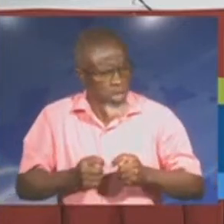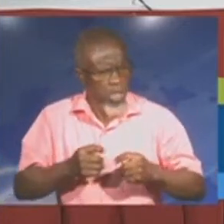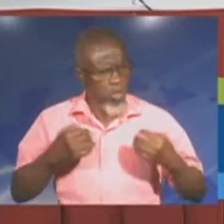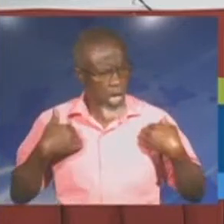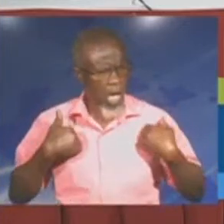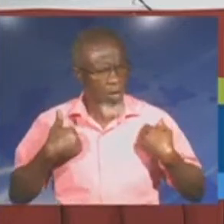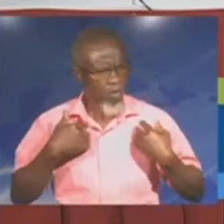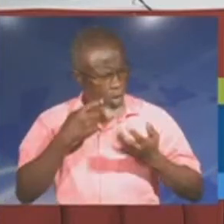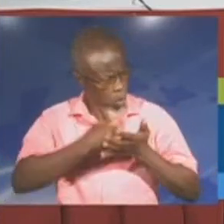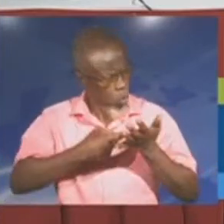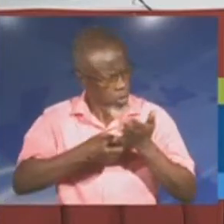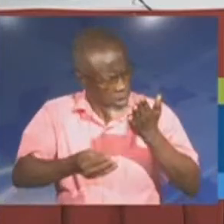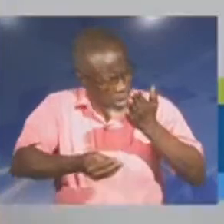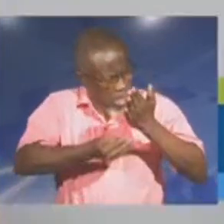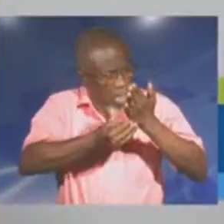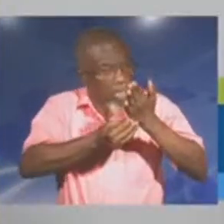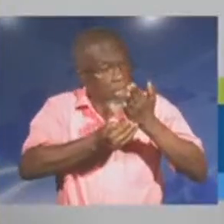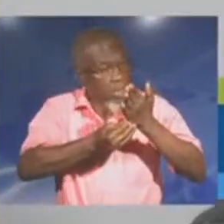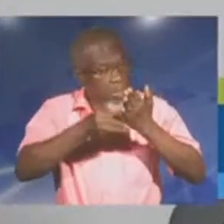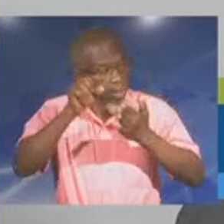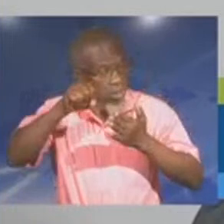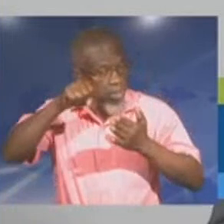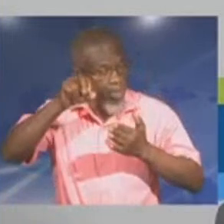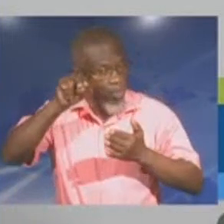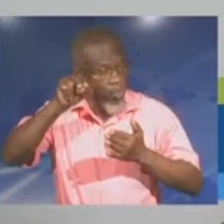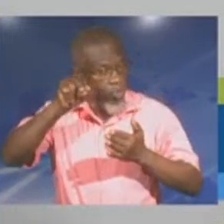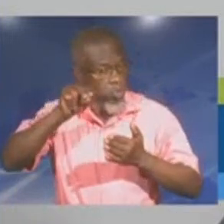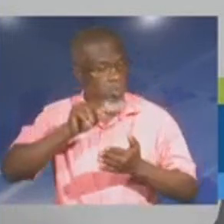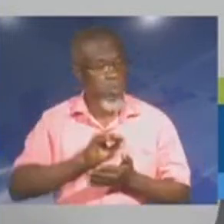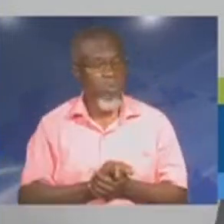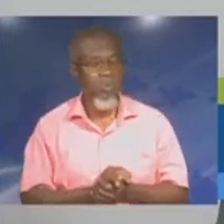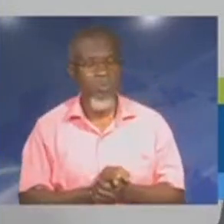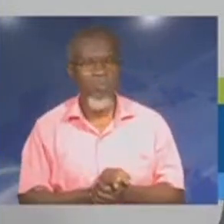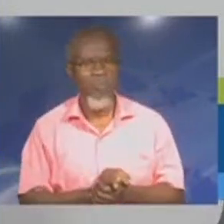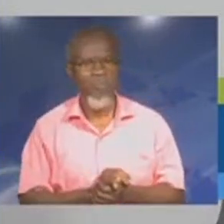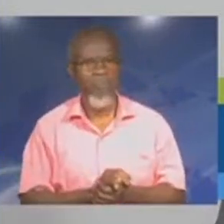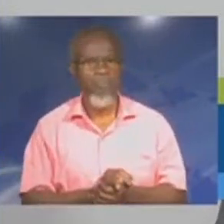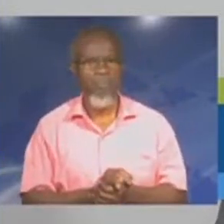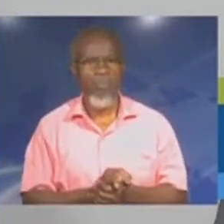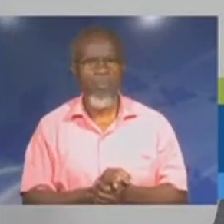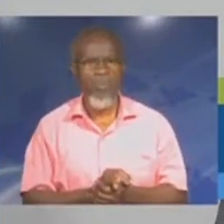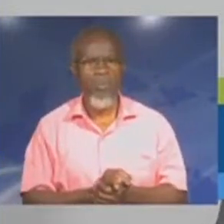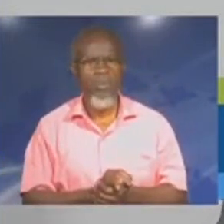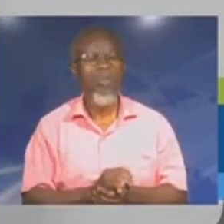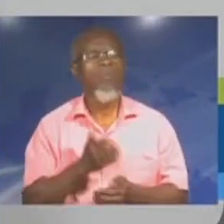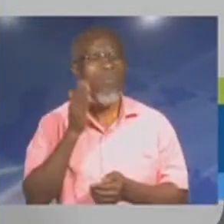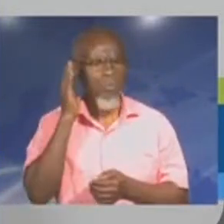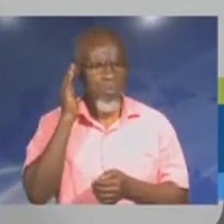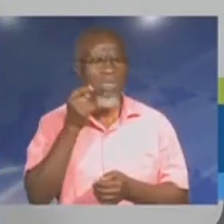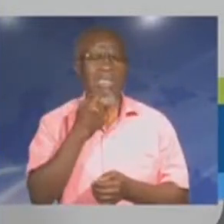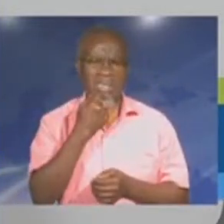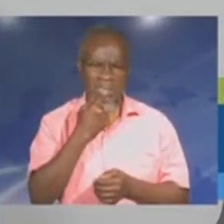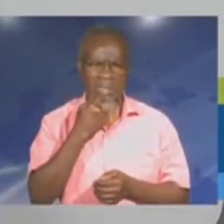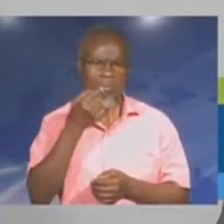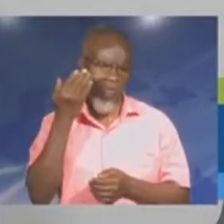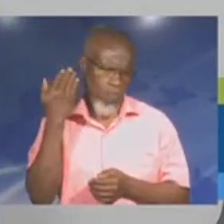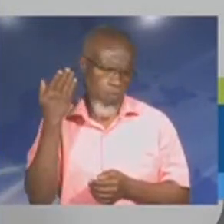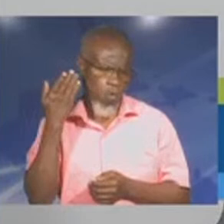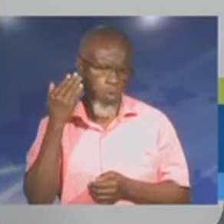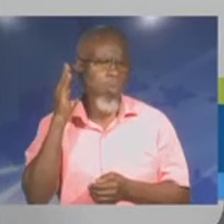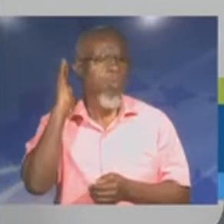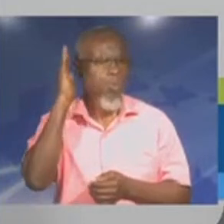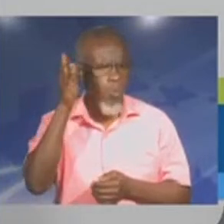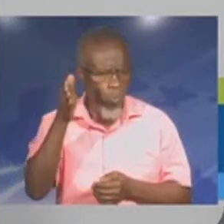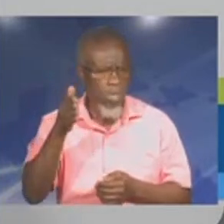much. Thank you. So at this time, as I indicated, we'll be making the vaccines available at our mass